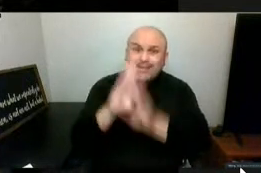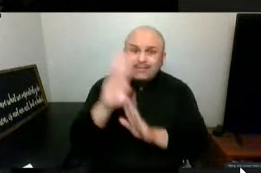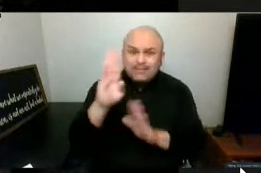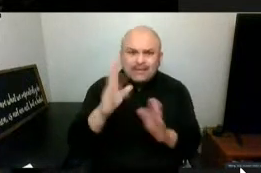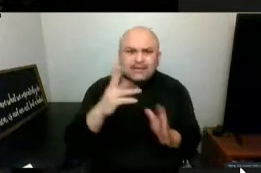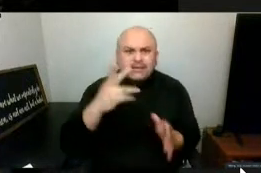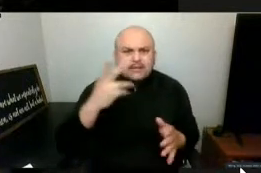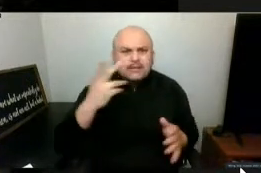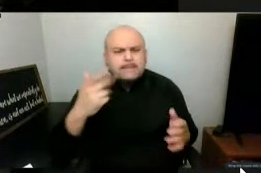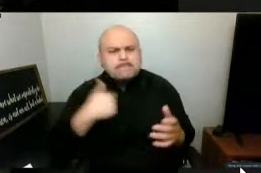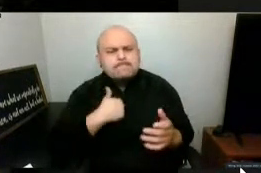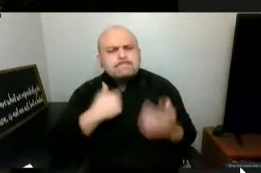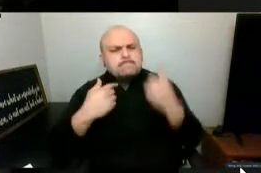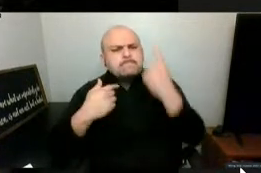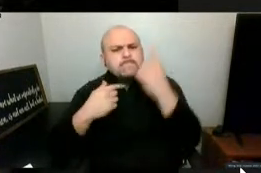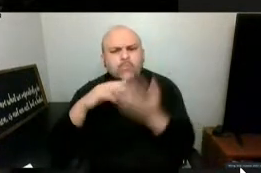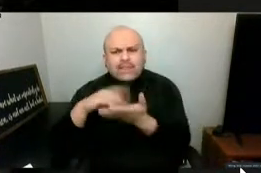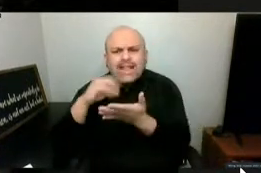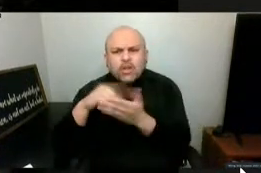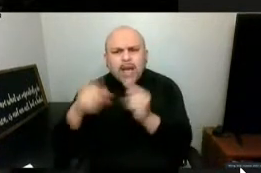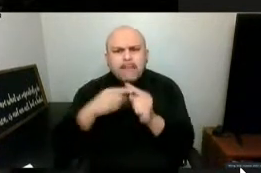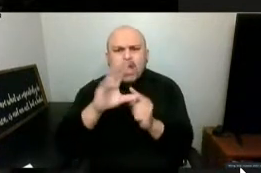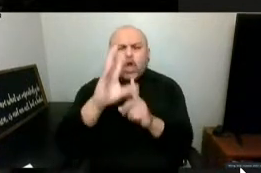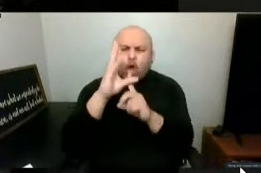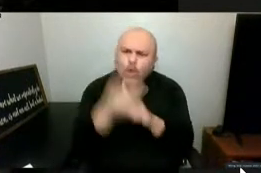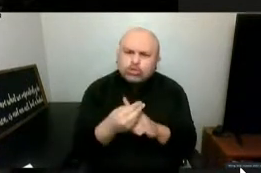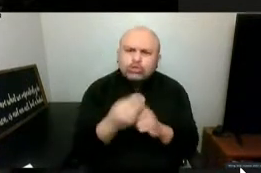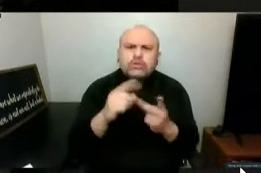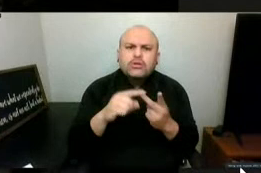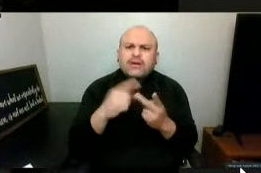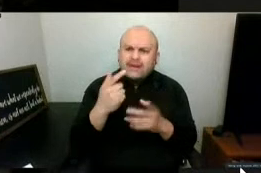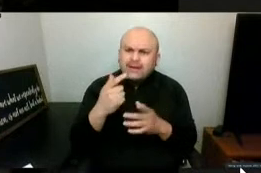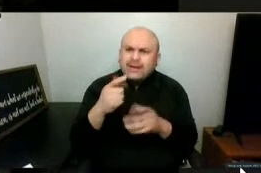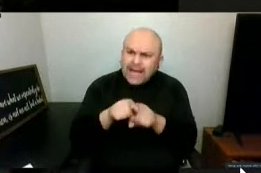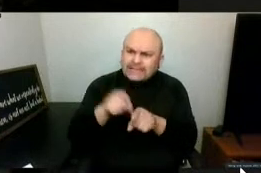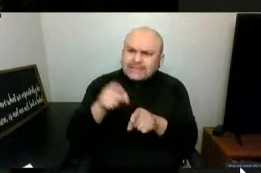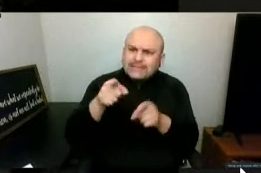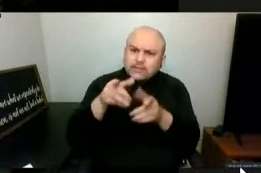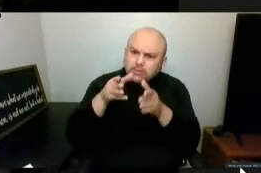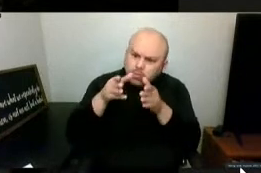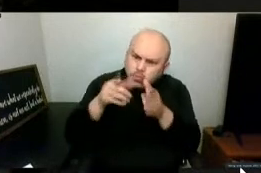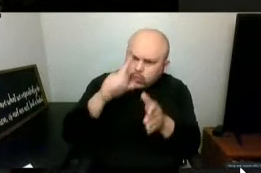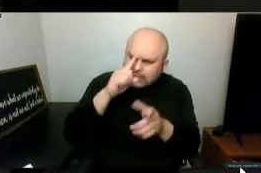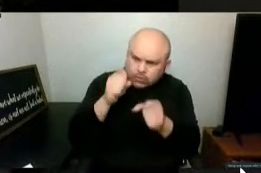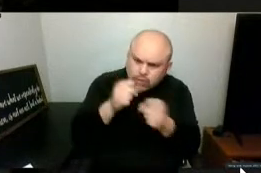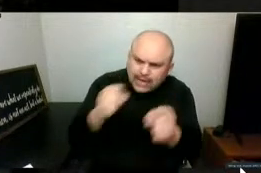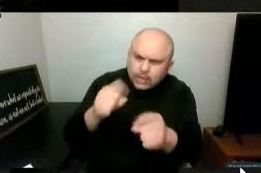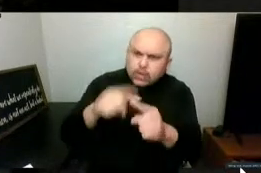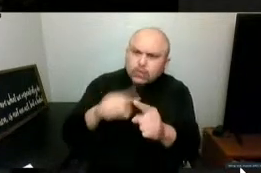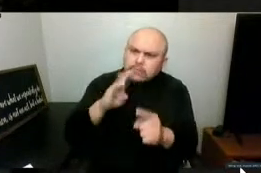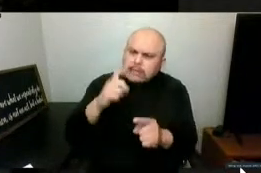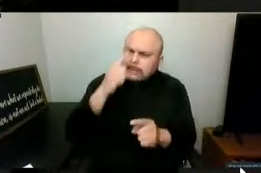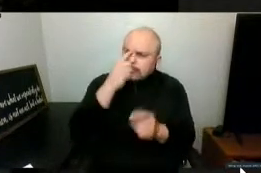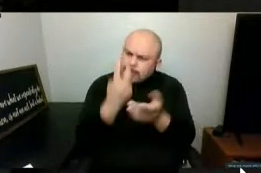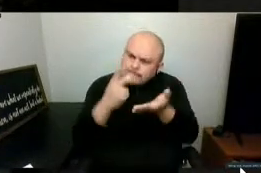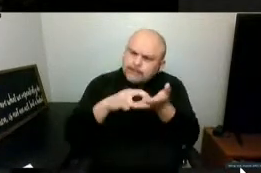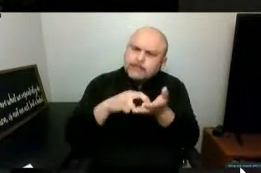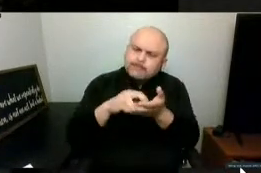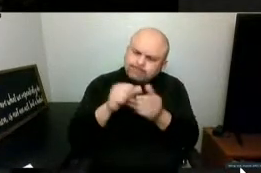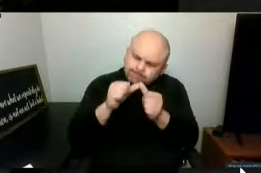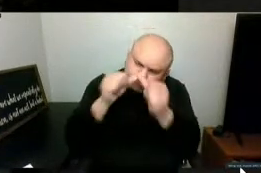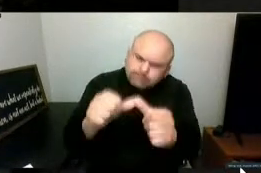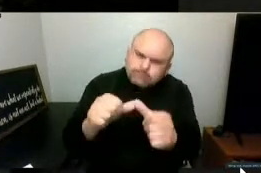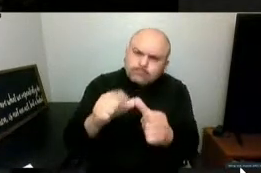of learning about your culture as a strategy for being resilient and promoting mental